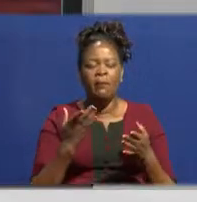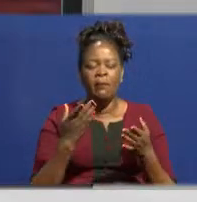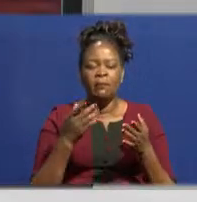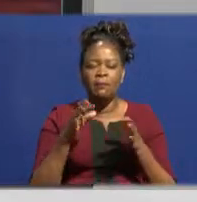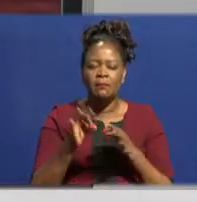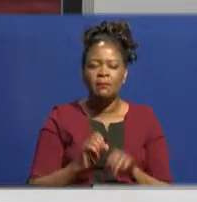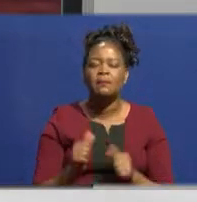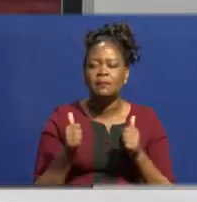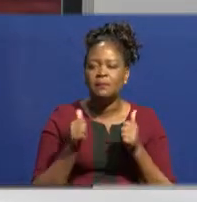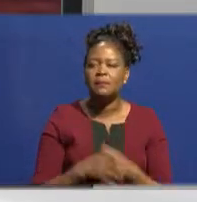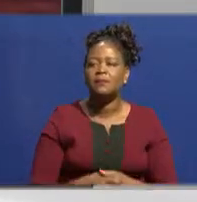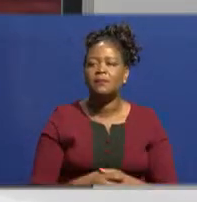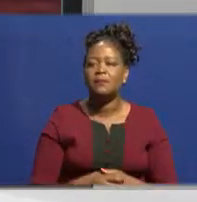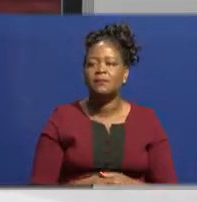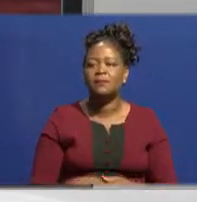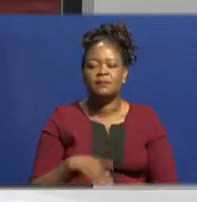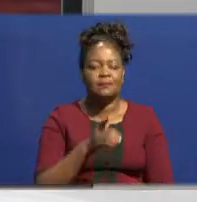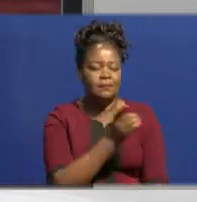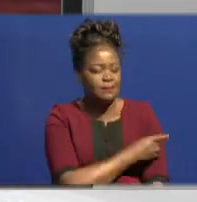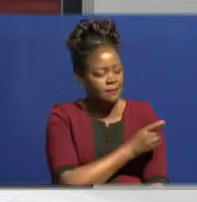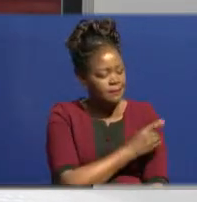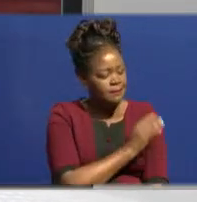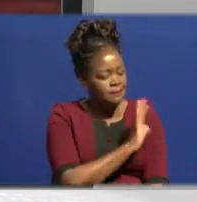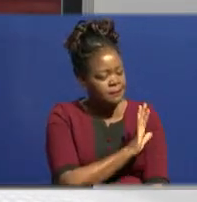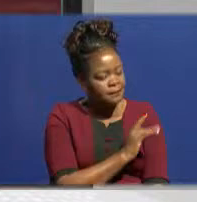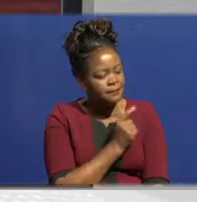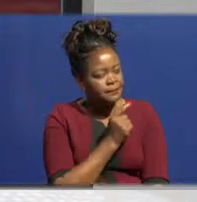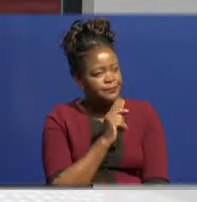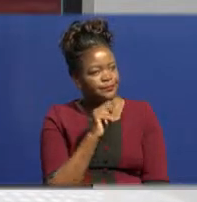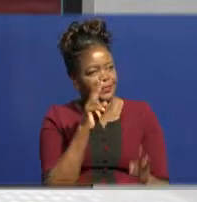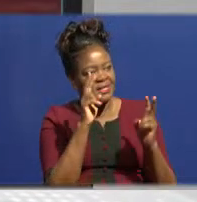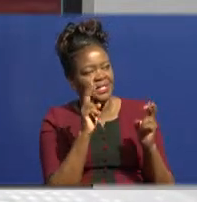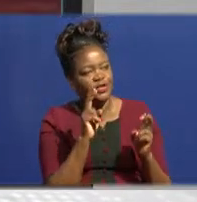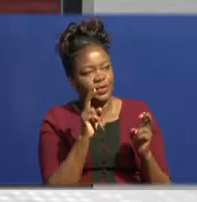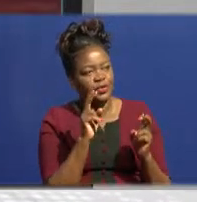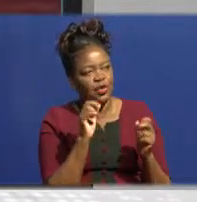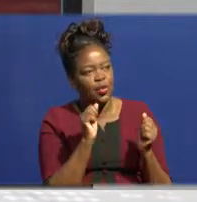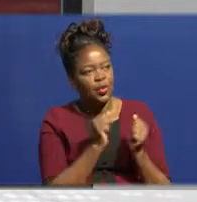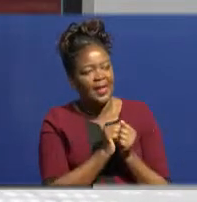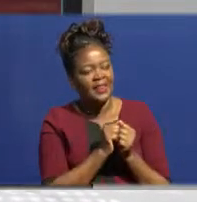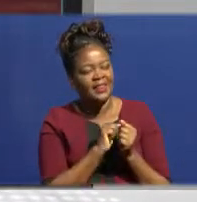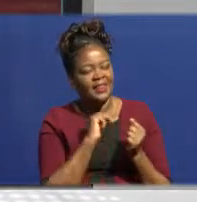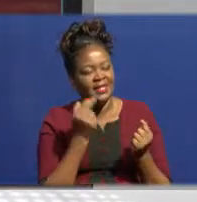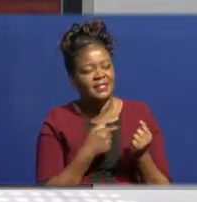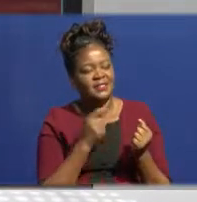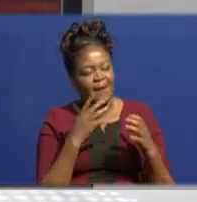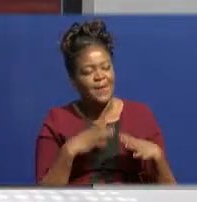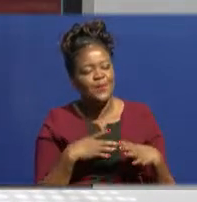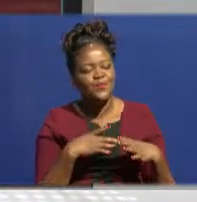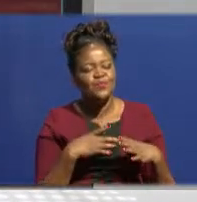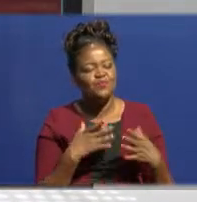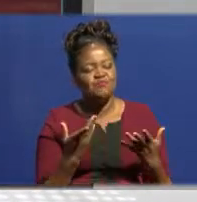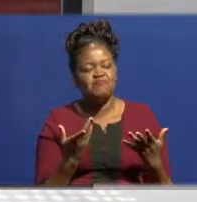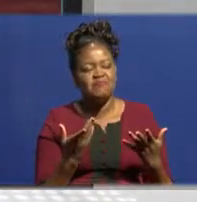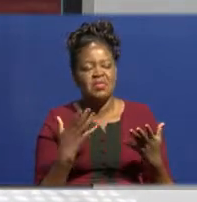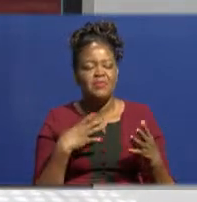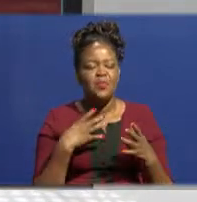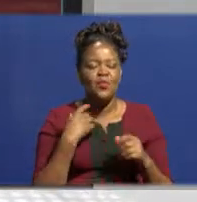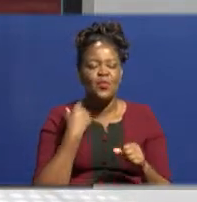that. Doc, one of the issues with us Kenyans, we are the last minute people.